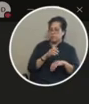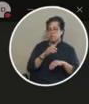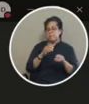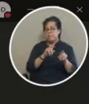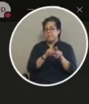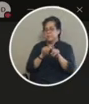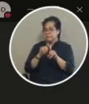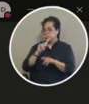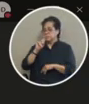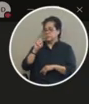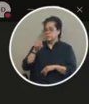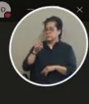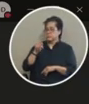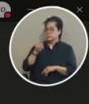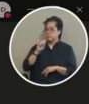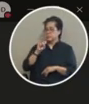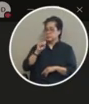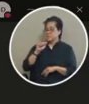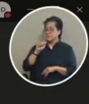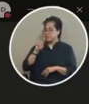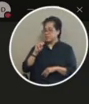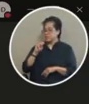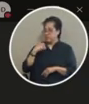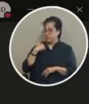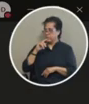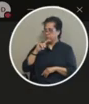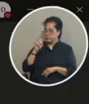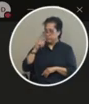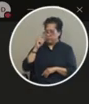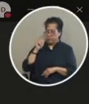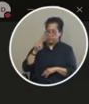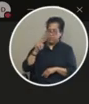question is for Mr. Rodriguez, Sam.